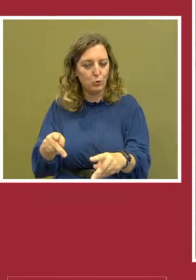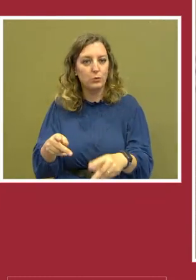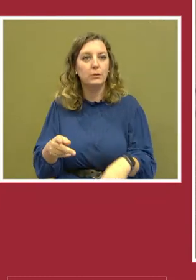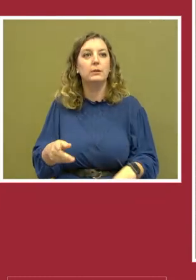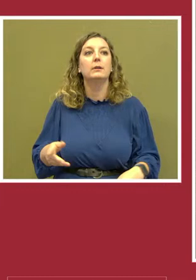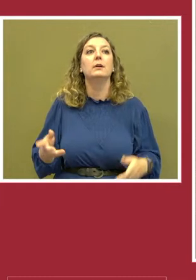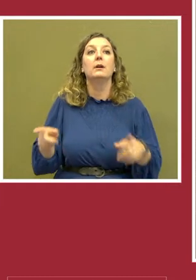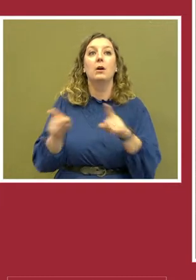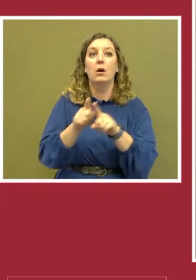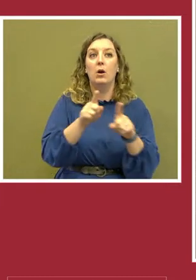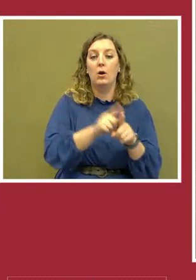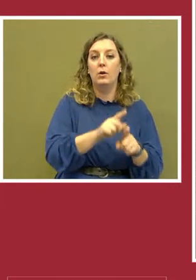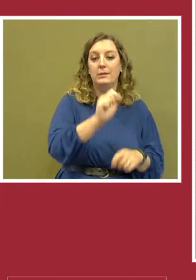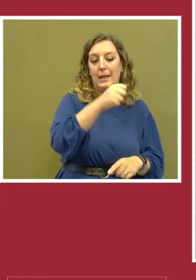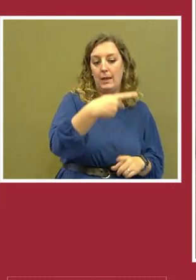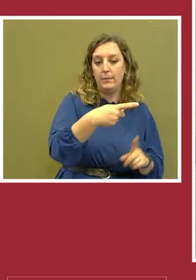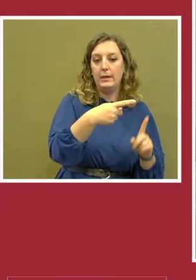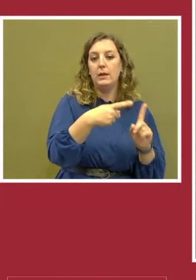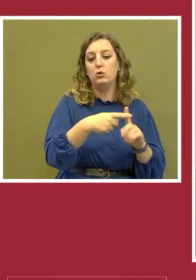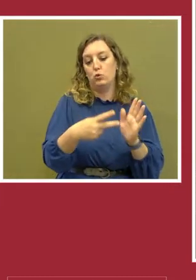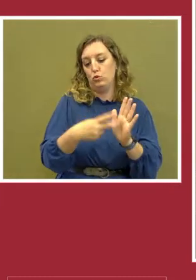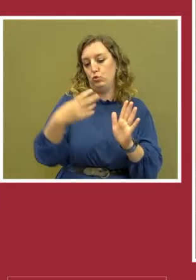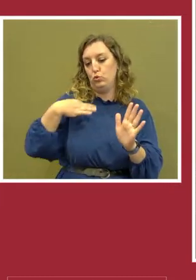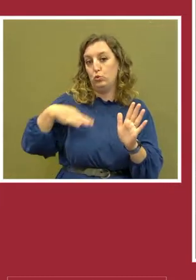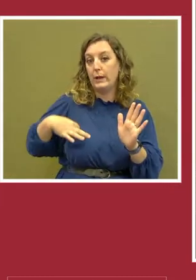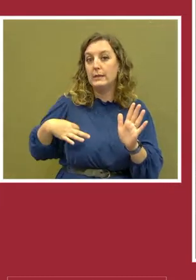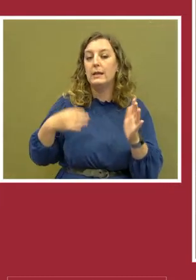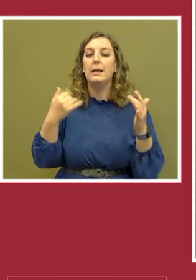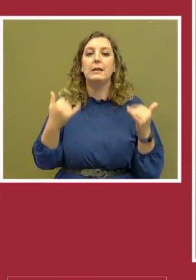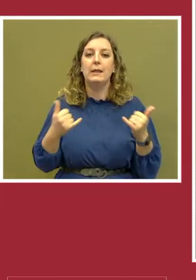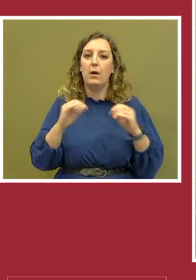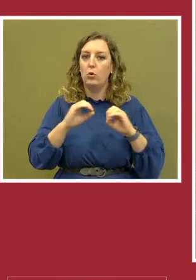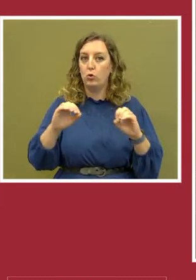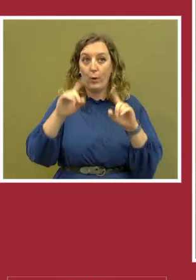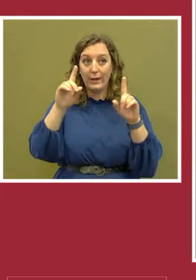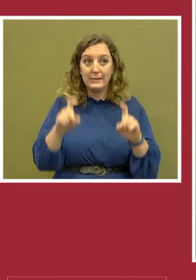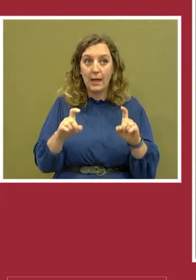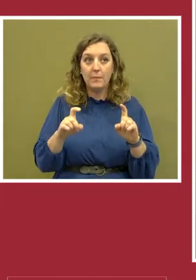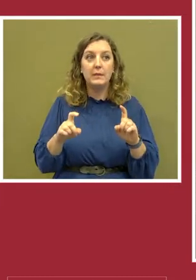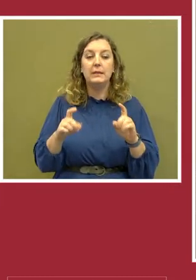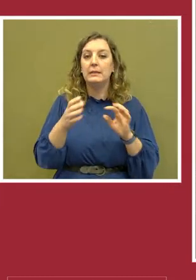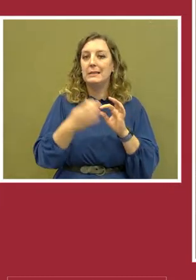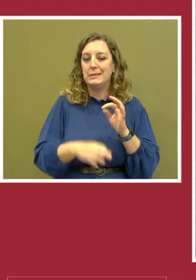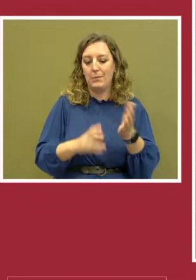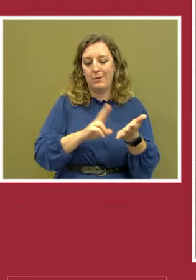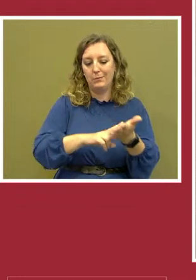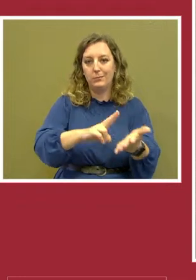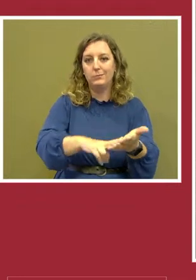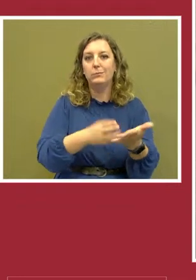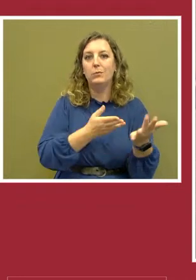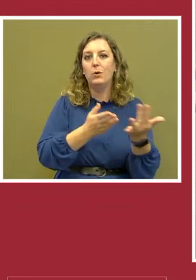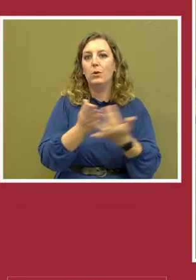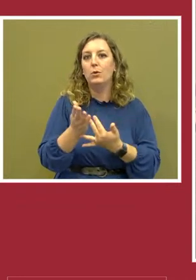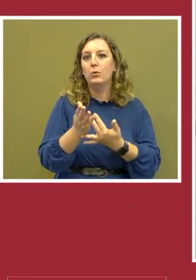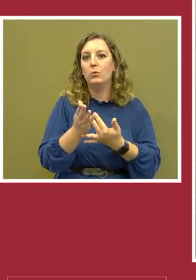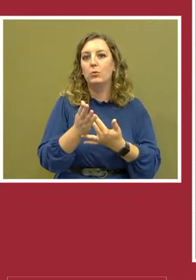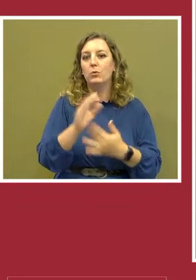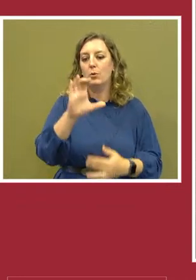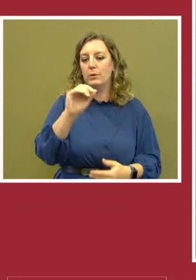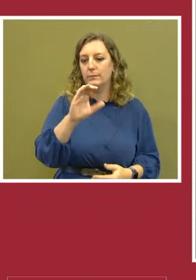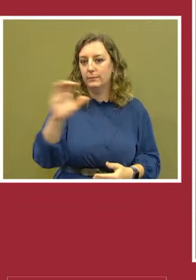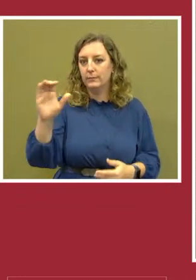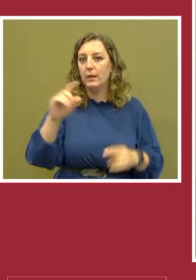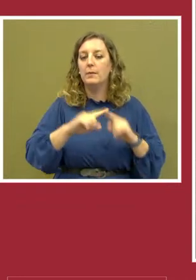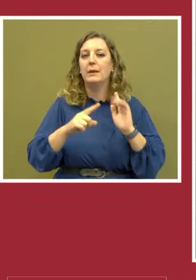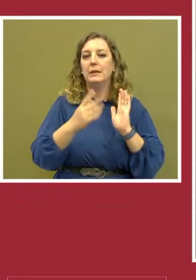going beyond just AP to the dual credit, where there's no exam, they simply are enrolling through, commonly through a CUCC,